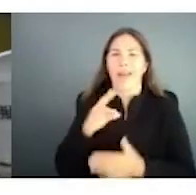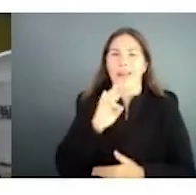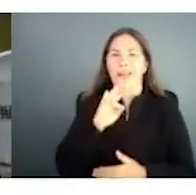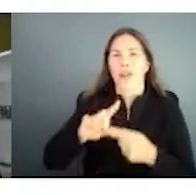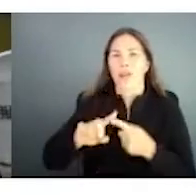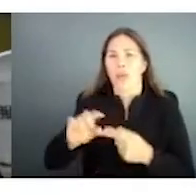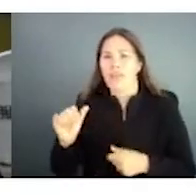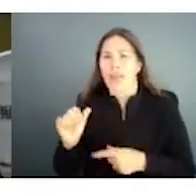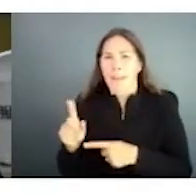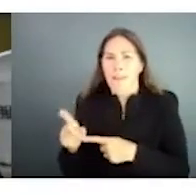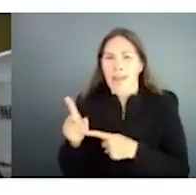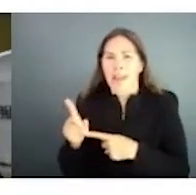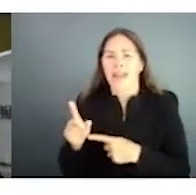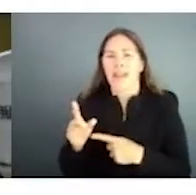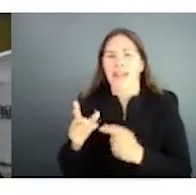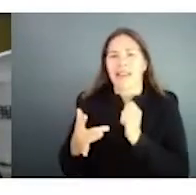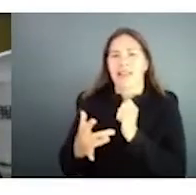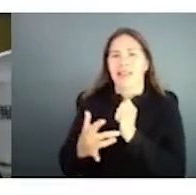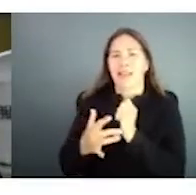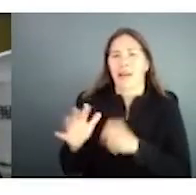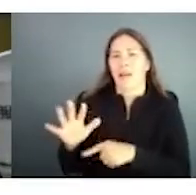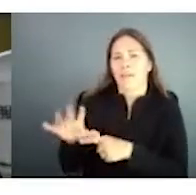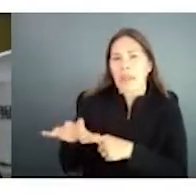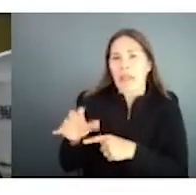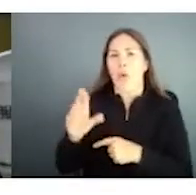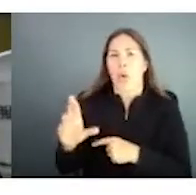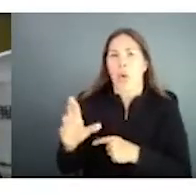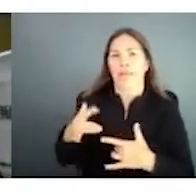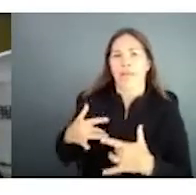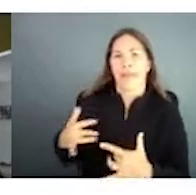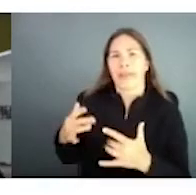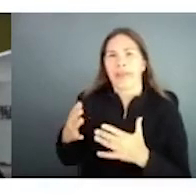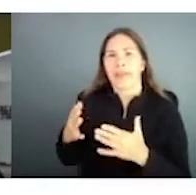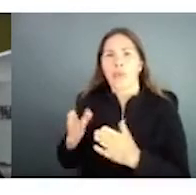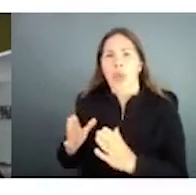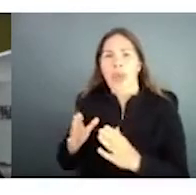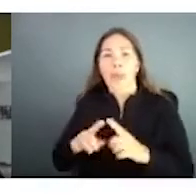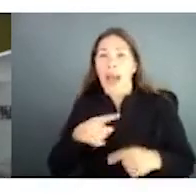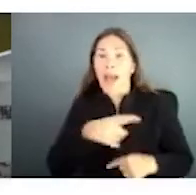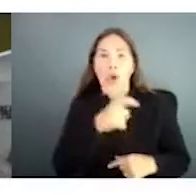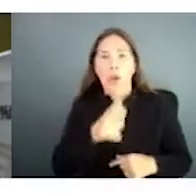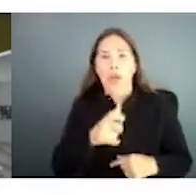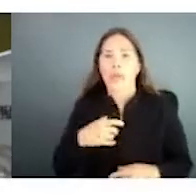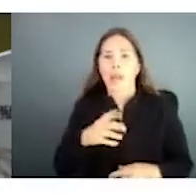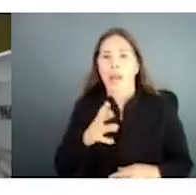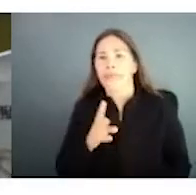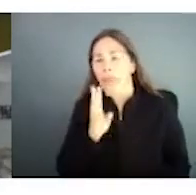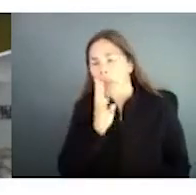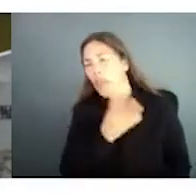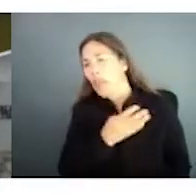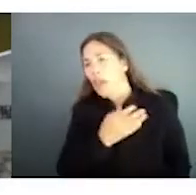minute technical videos or technique videos, but I don't want them to tune out. So you'll see like under